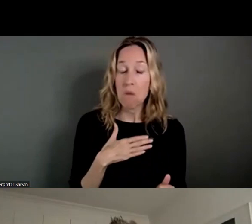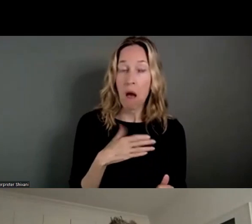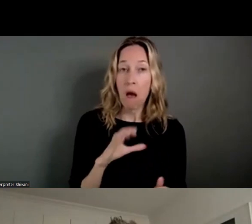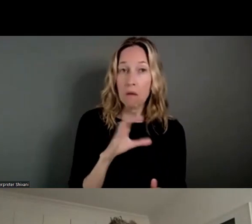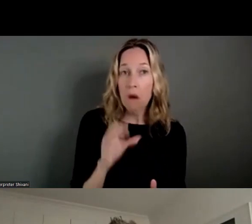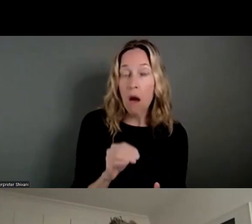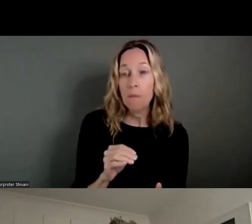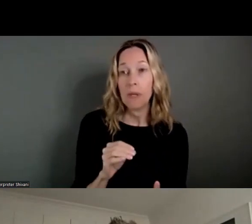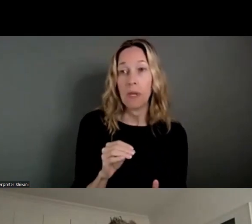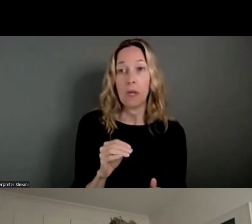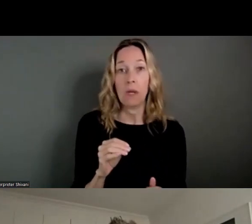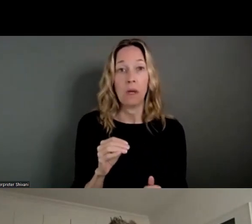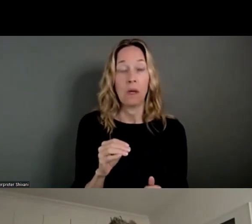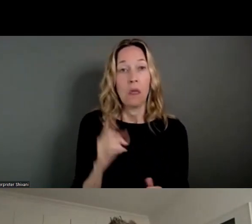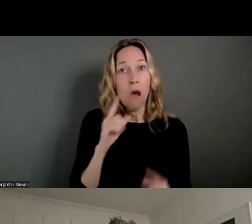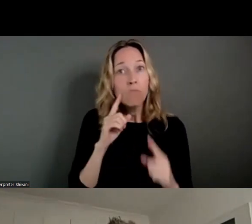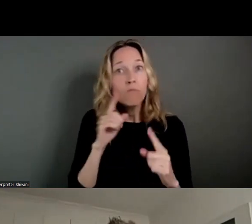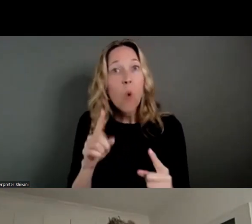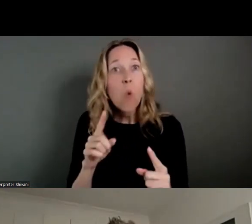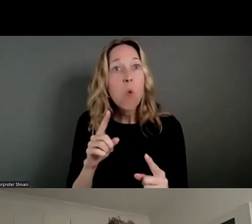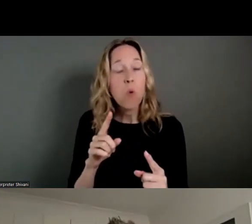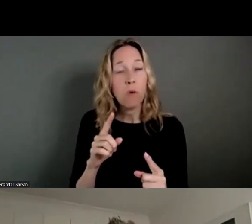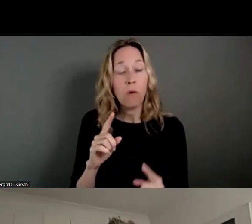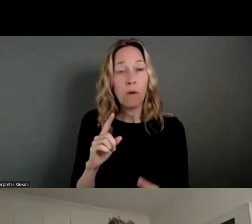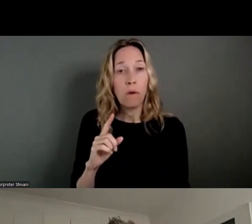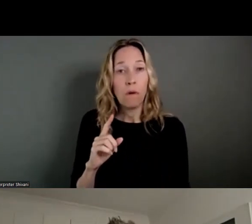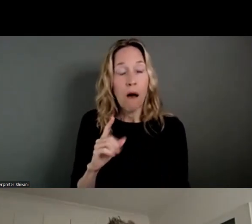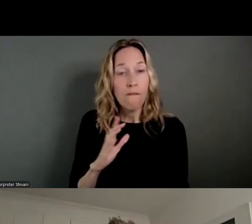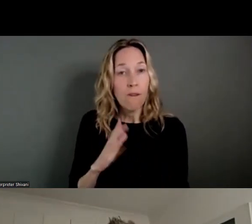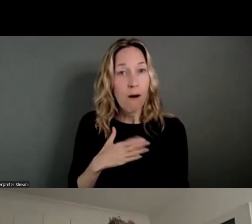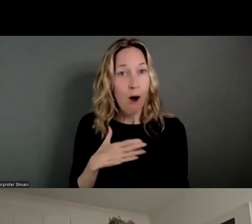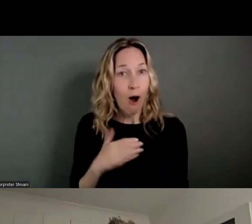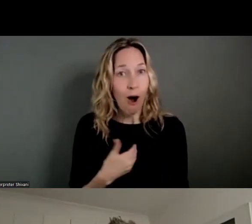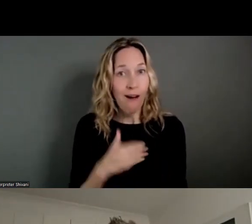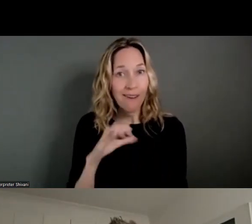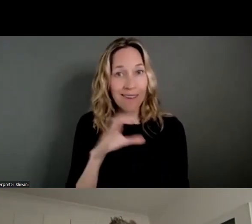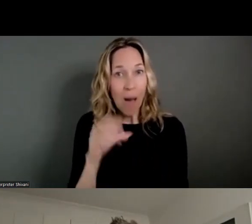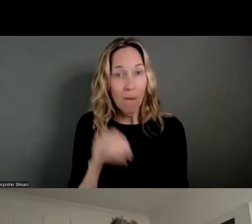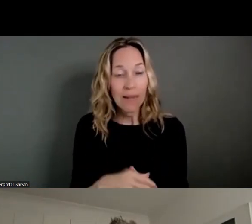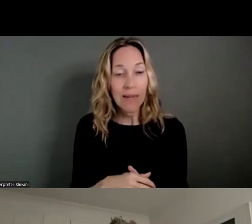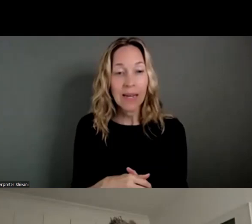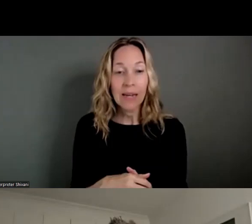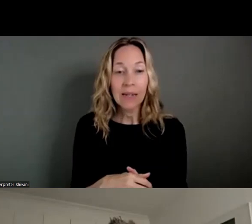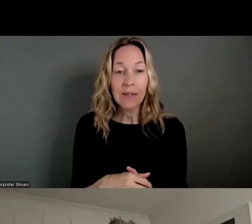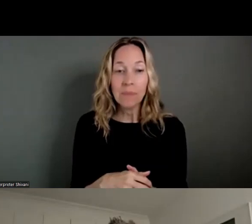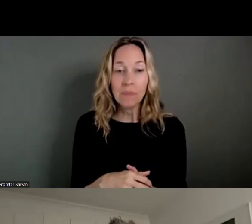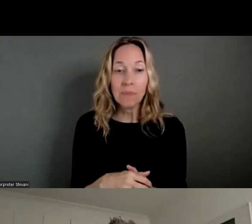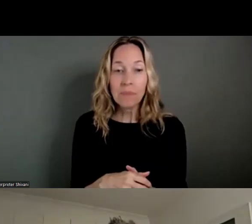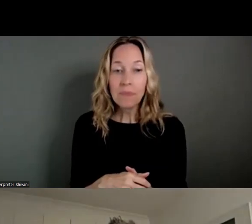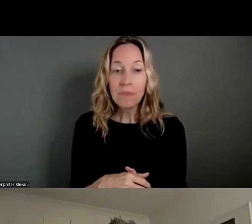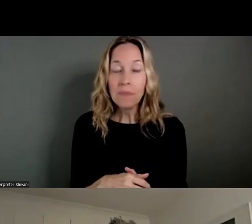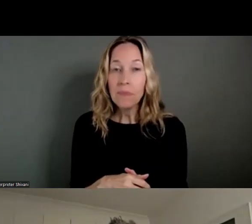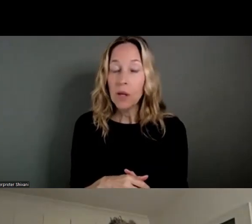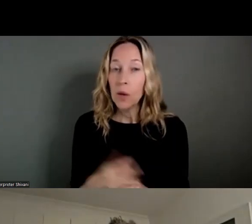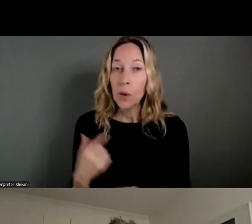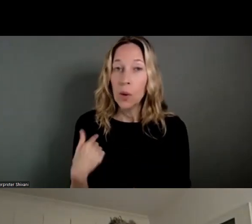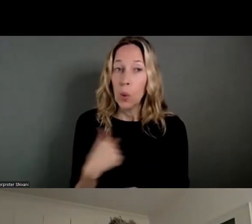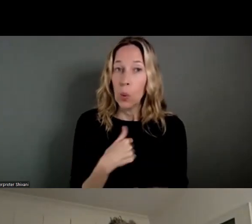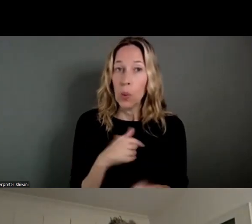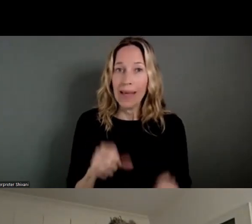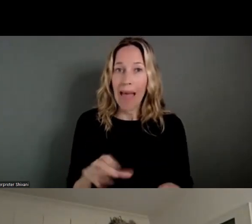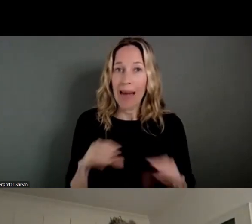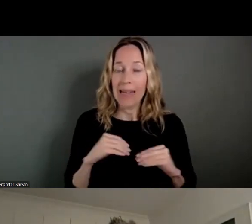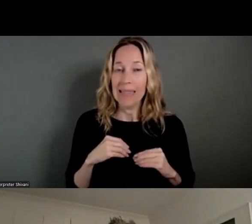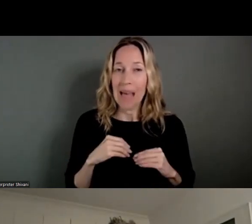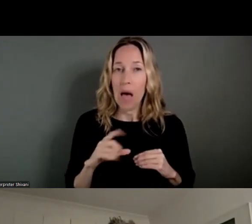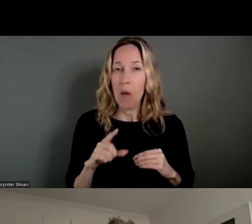It's work that we do every day, and there's only, you know, so many contracts a year that we can process, and I need